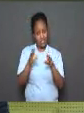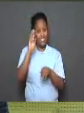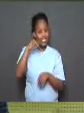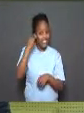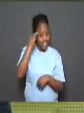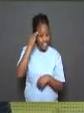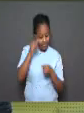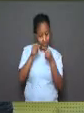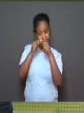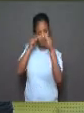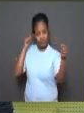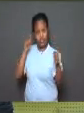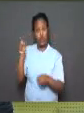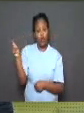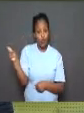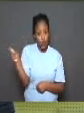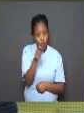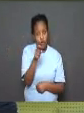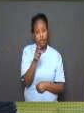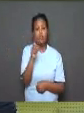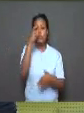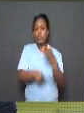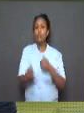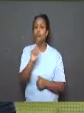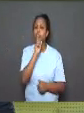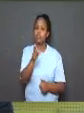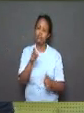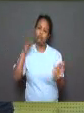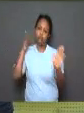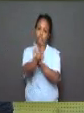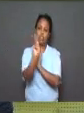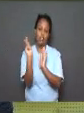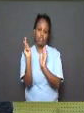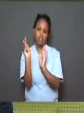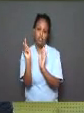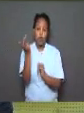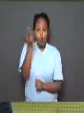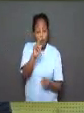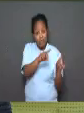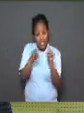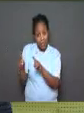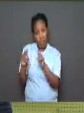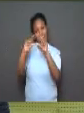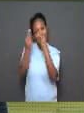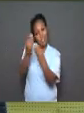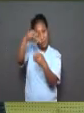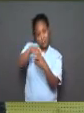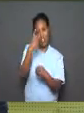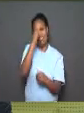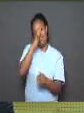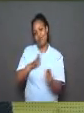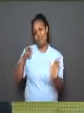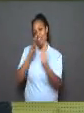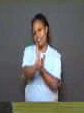opposed the Derg regime often resulted in death or in the death of